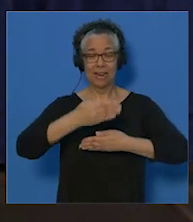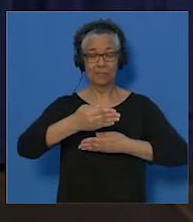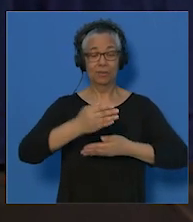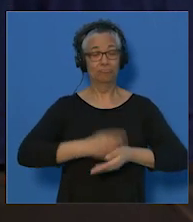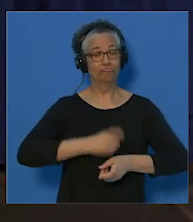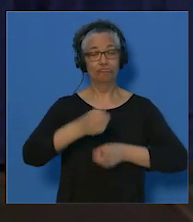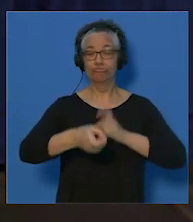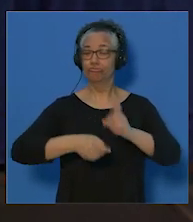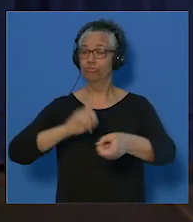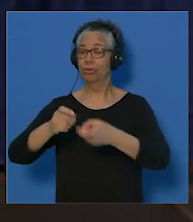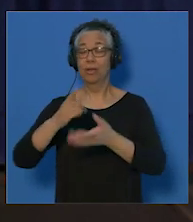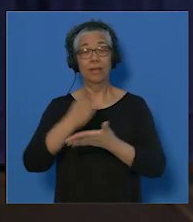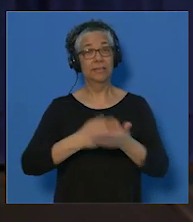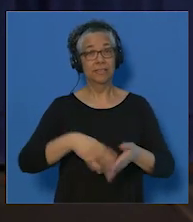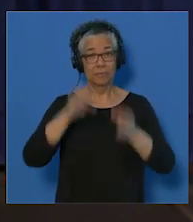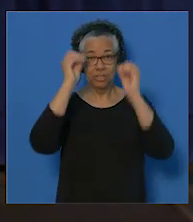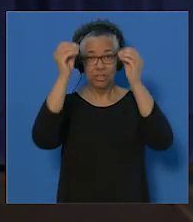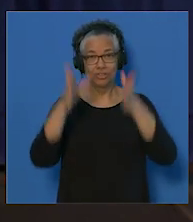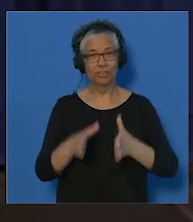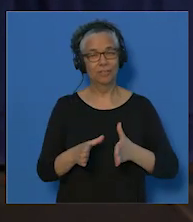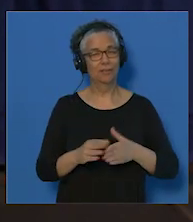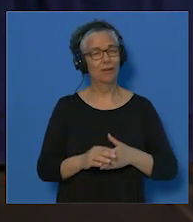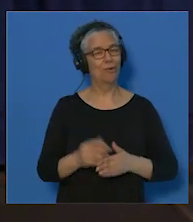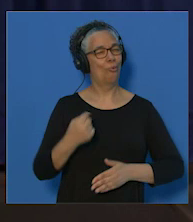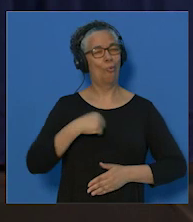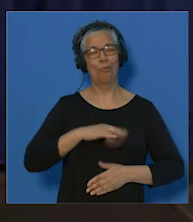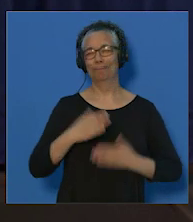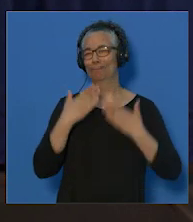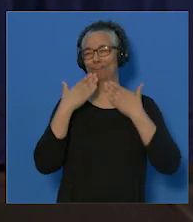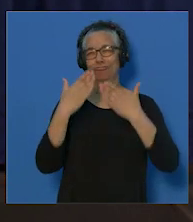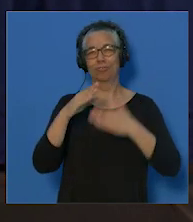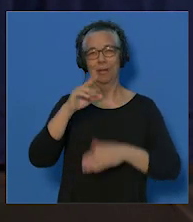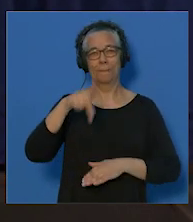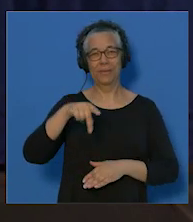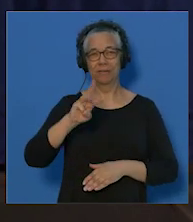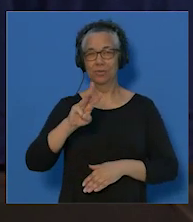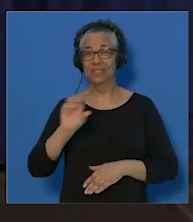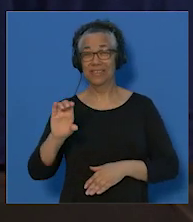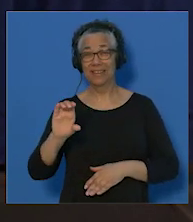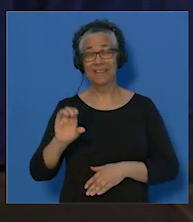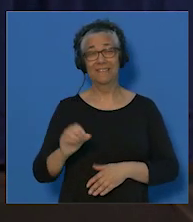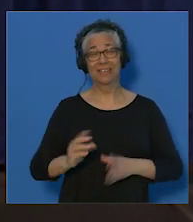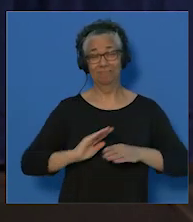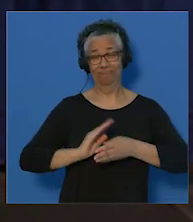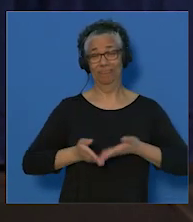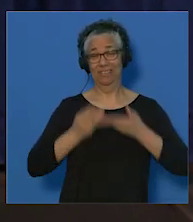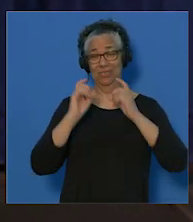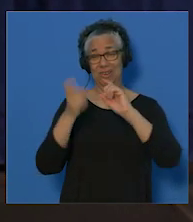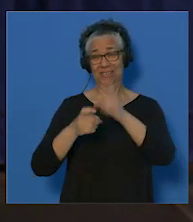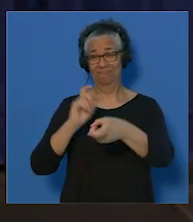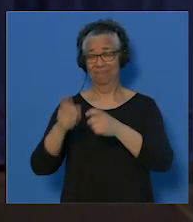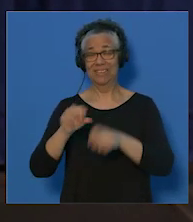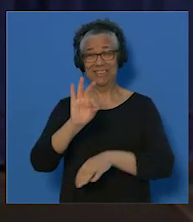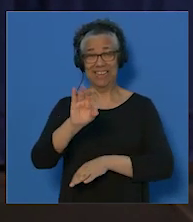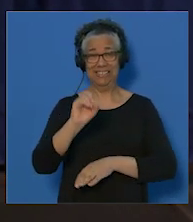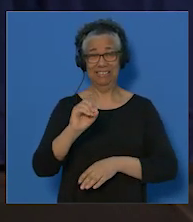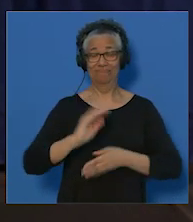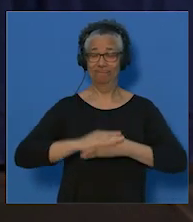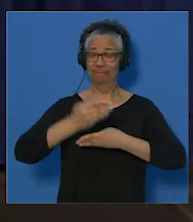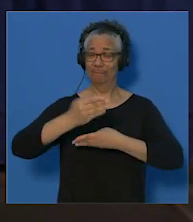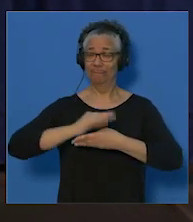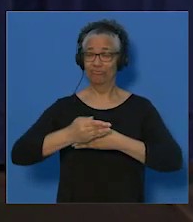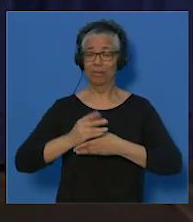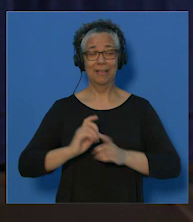to some of our teachers. We are very grateful to PwC for the donation of 90 laptops. These were delivered this week to